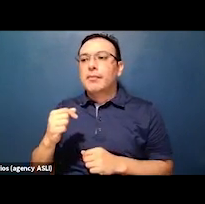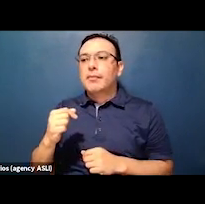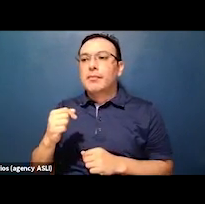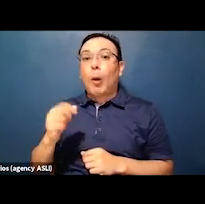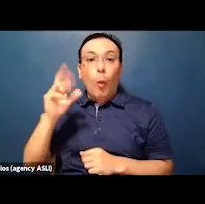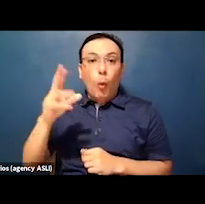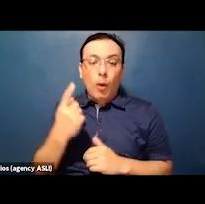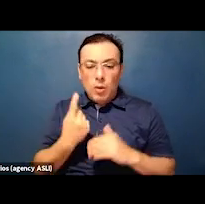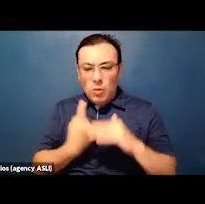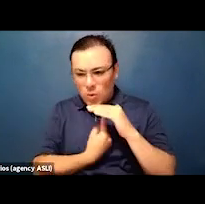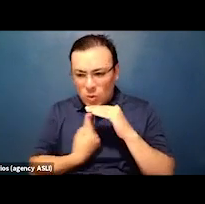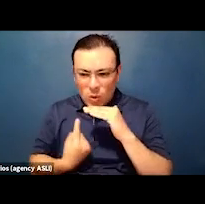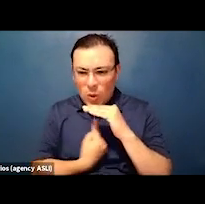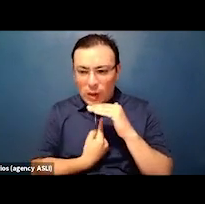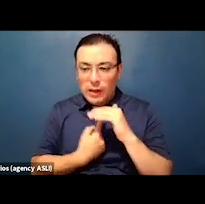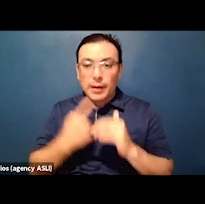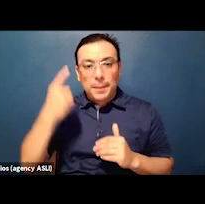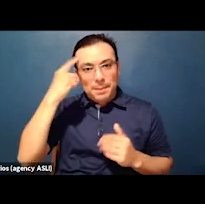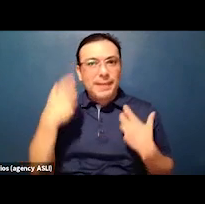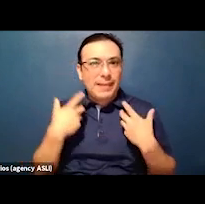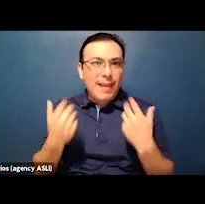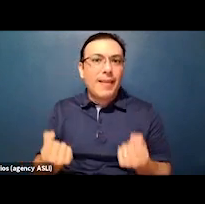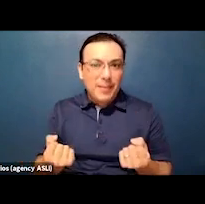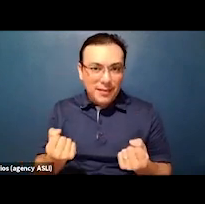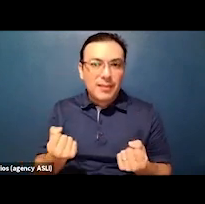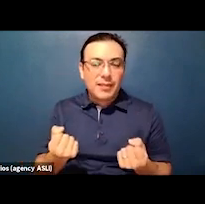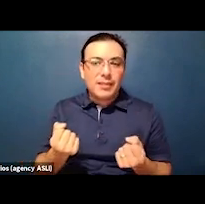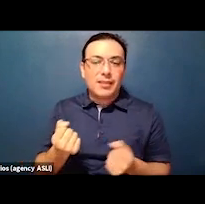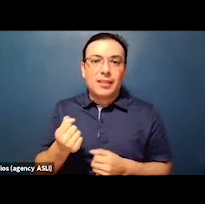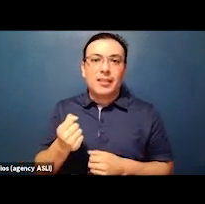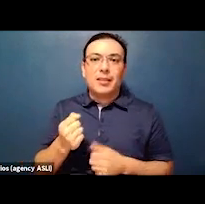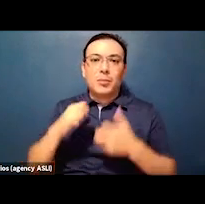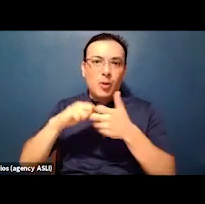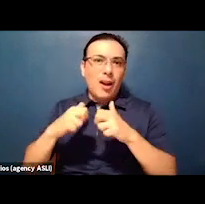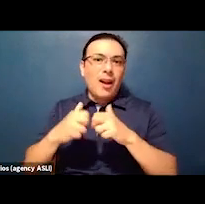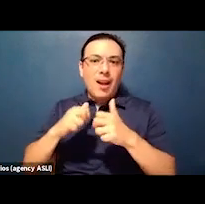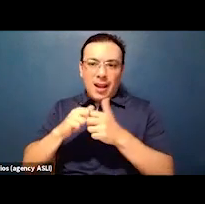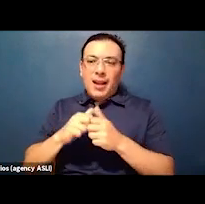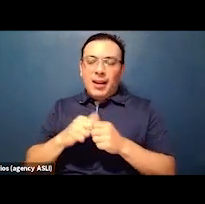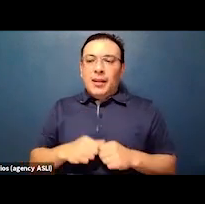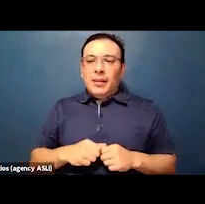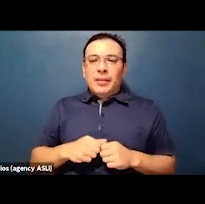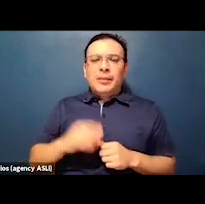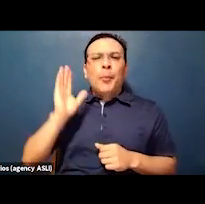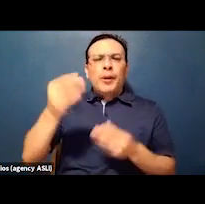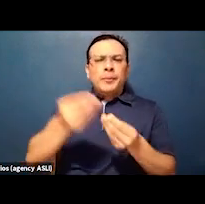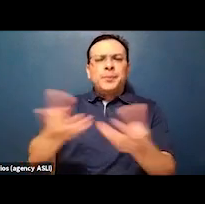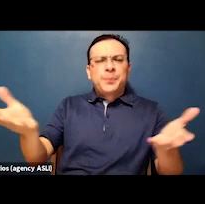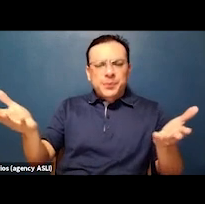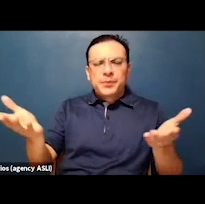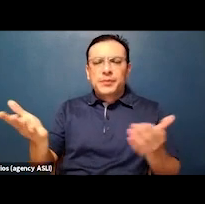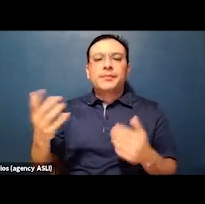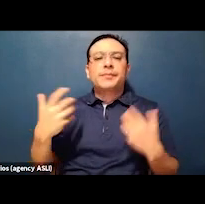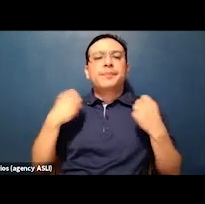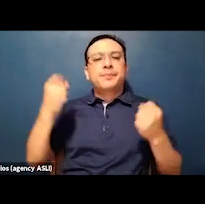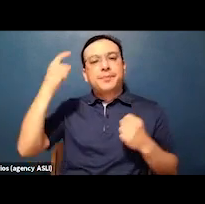this. You'll be getting the PowerPoint. There's a list of resources mental health resources for people with disabilities here.